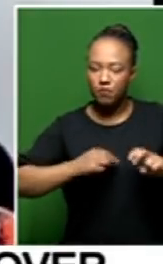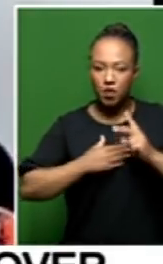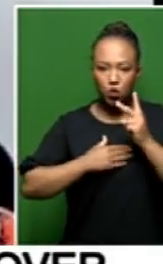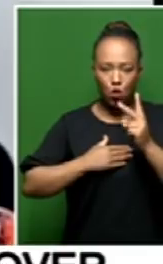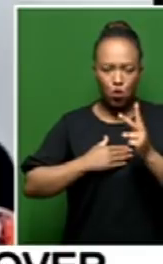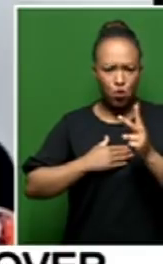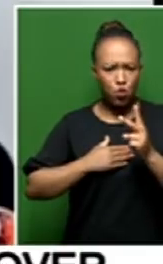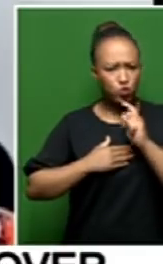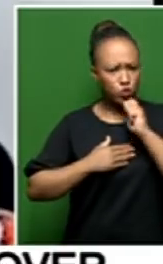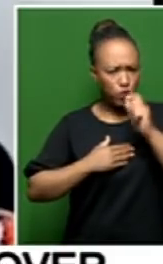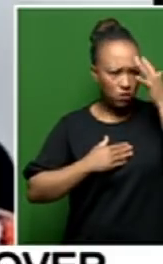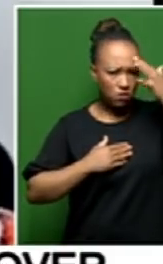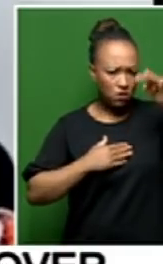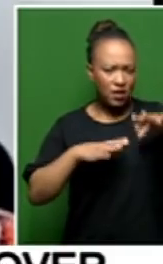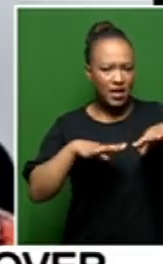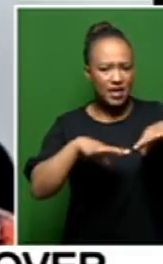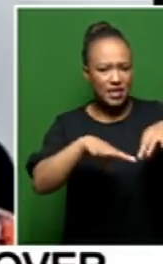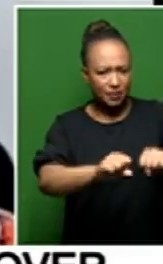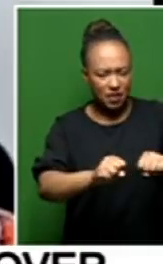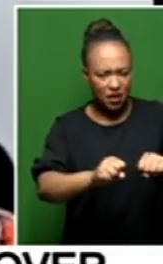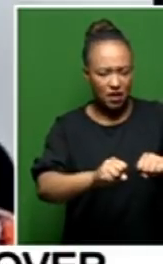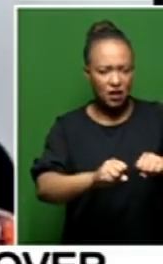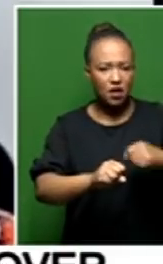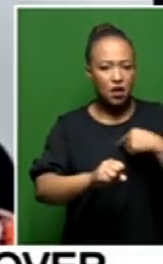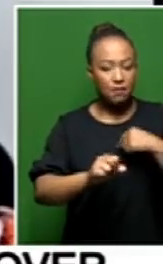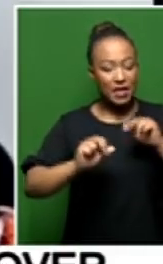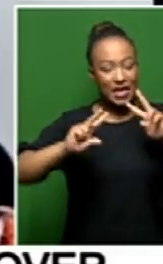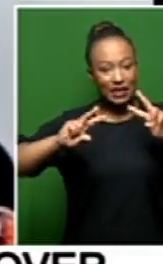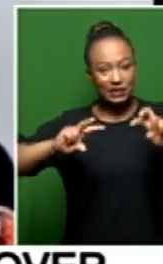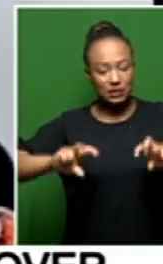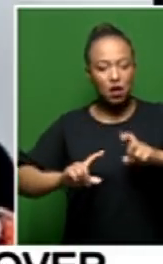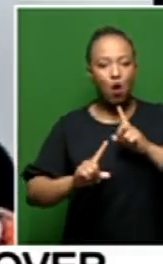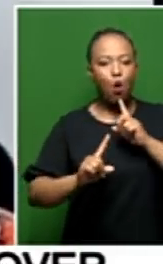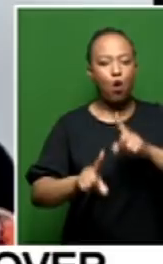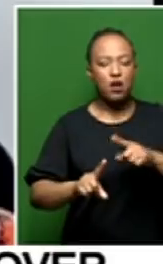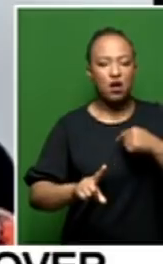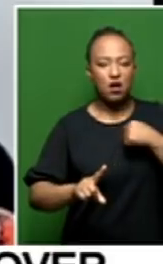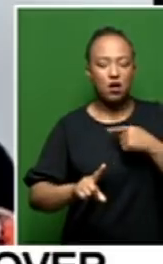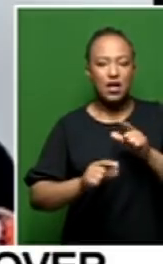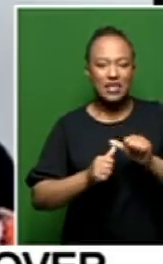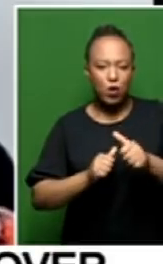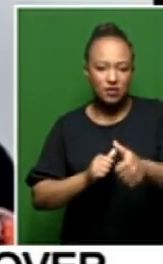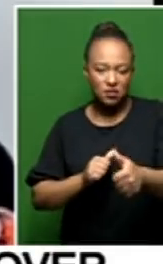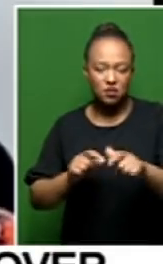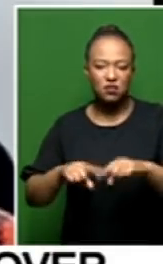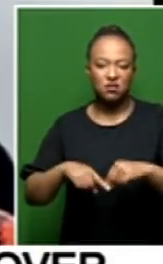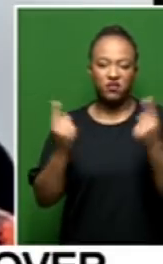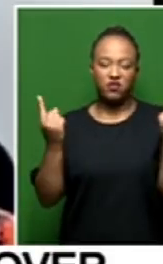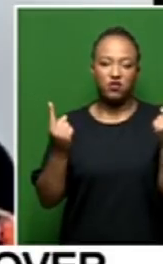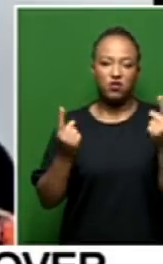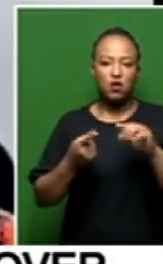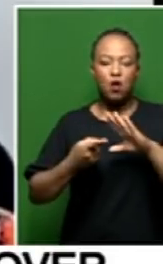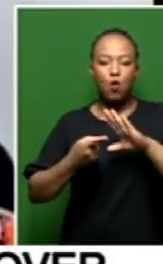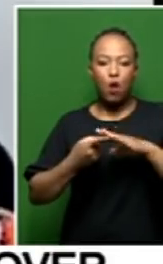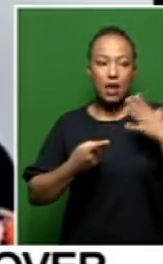not there was state capture. And in the investigation that I ordered, the sequence was different. It was firstly the firing